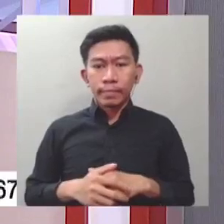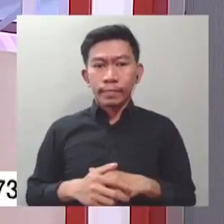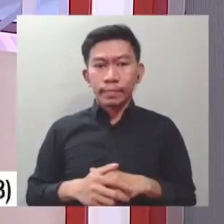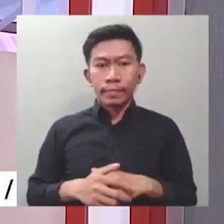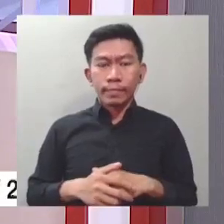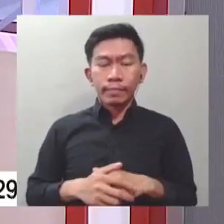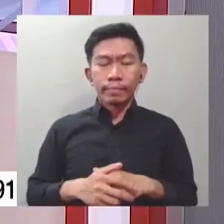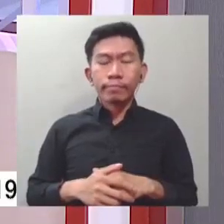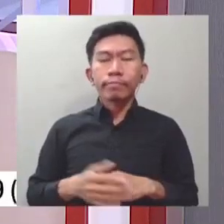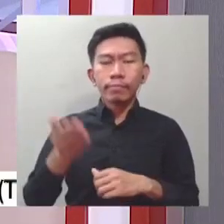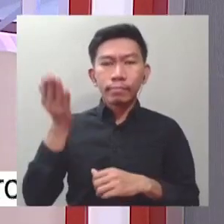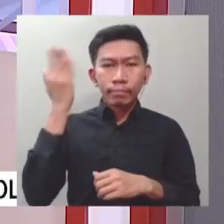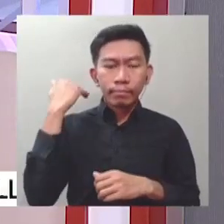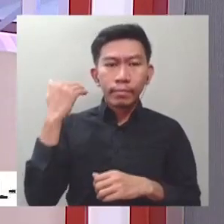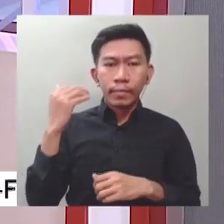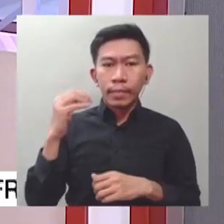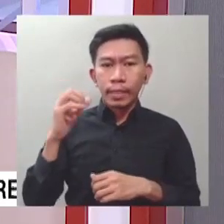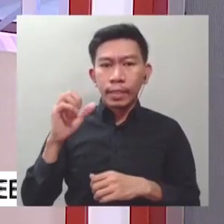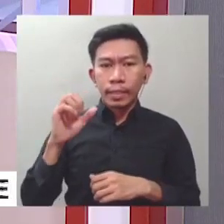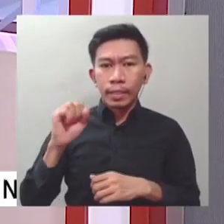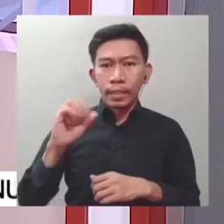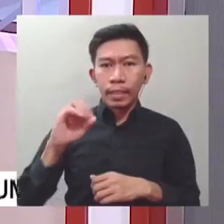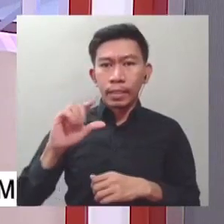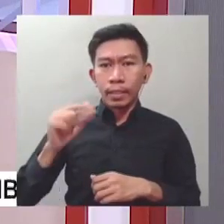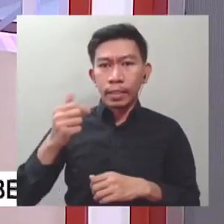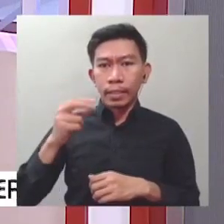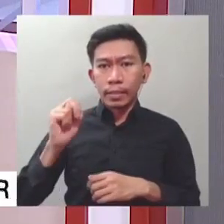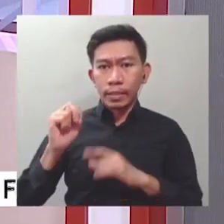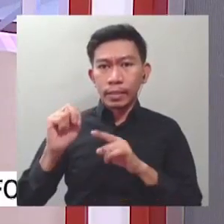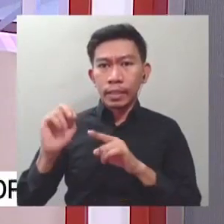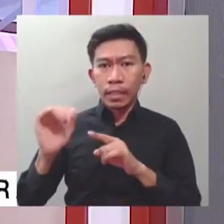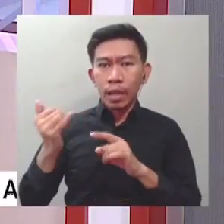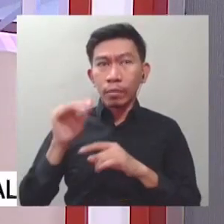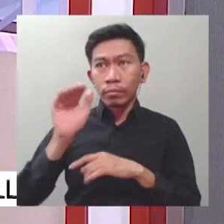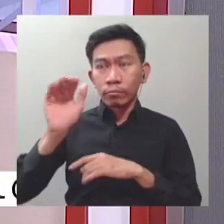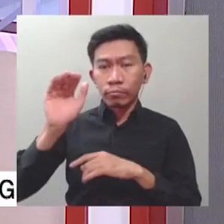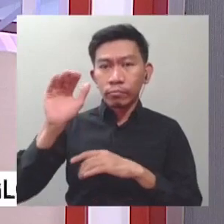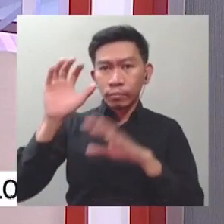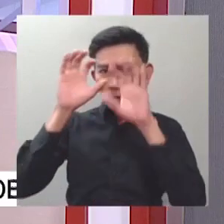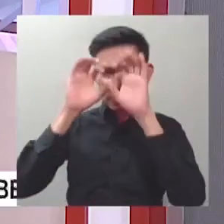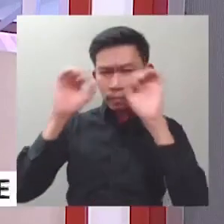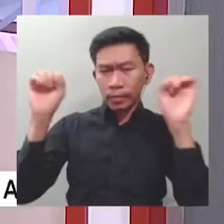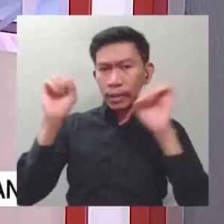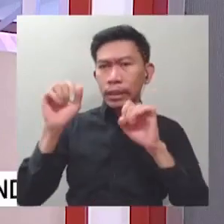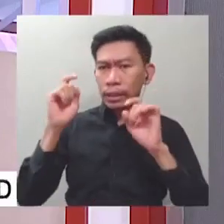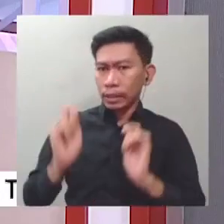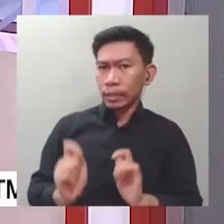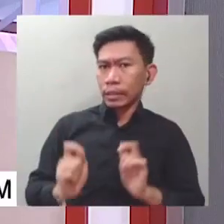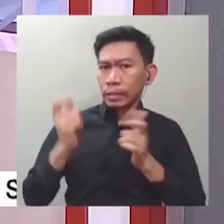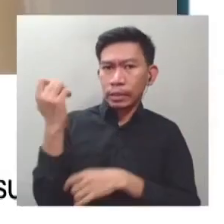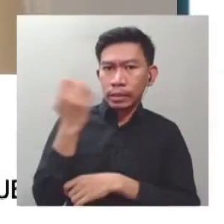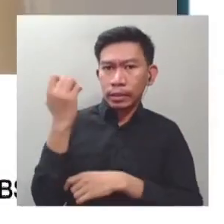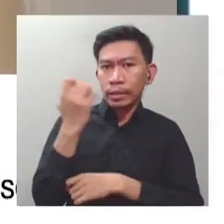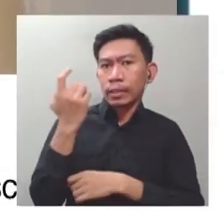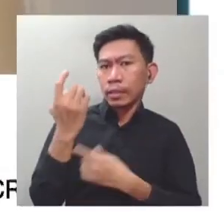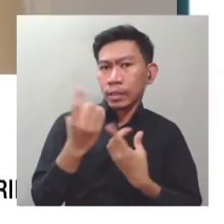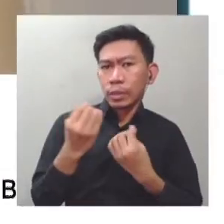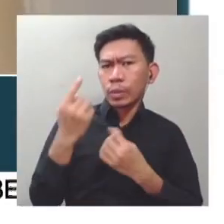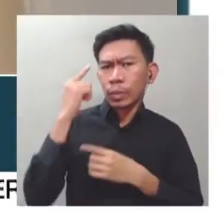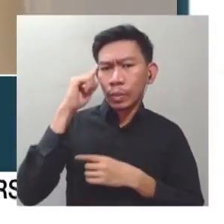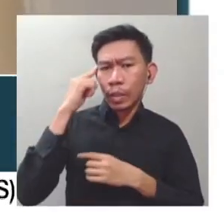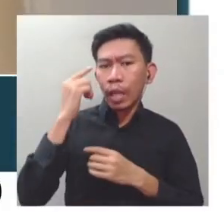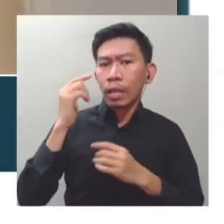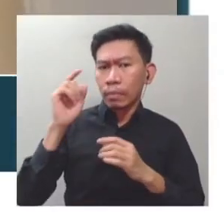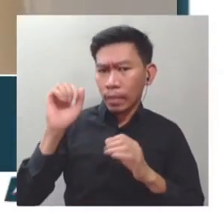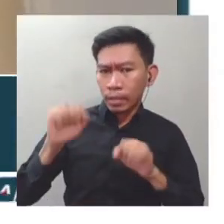Former Solicitor General Francis Hardelesa also calls on the Marcos administration to act with urgency on the possible filing of a new